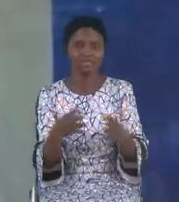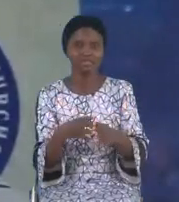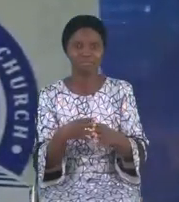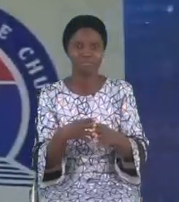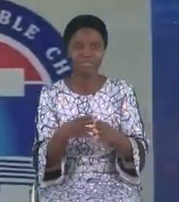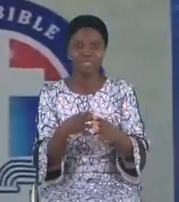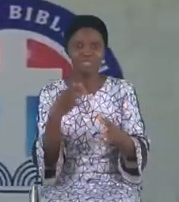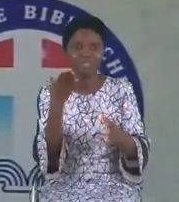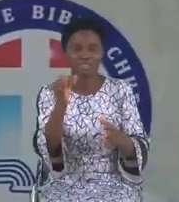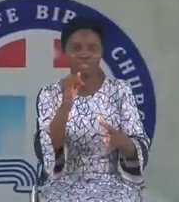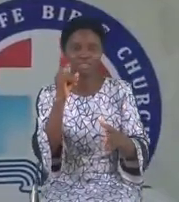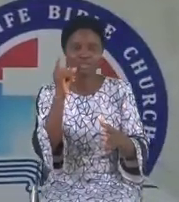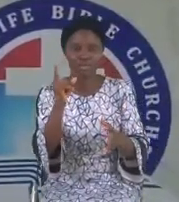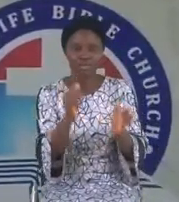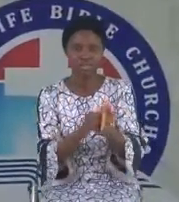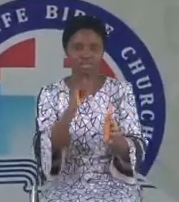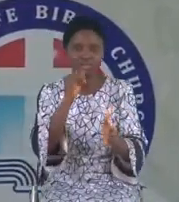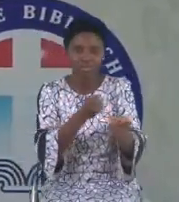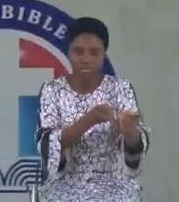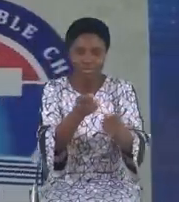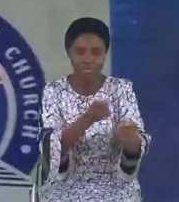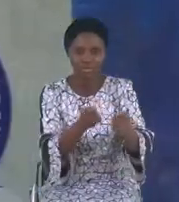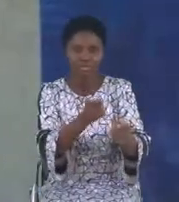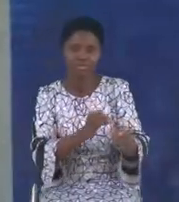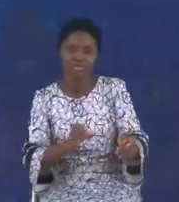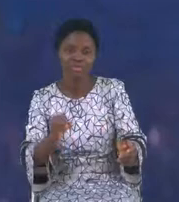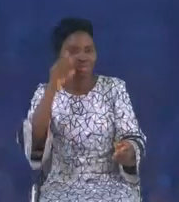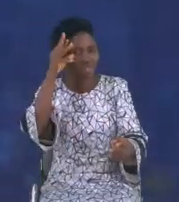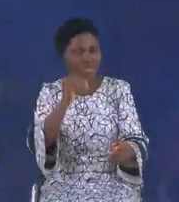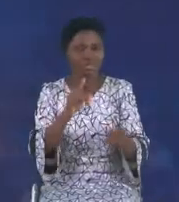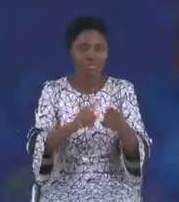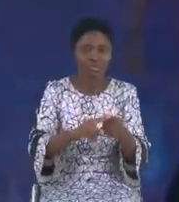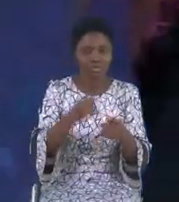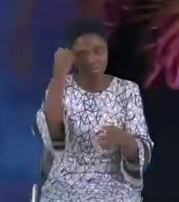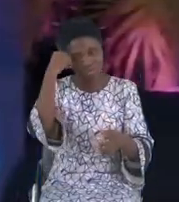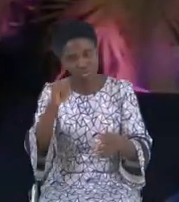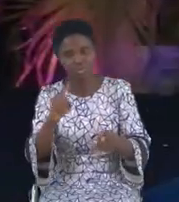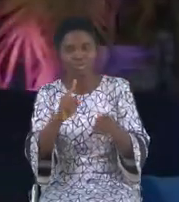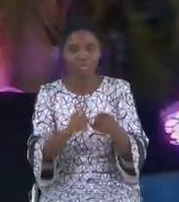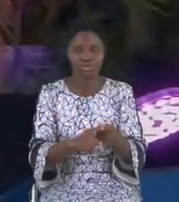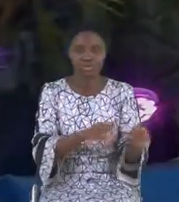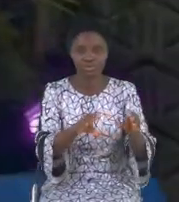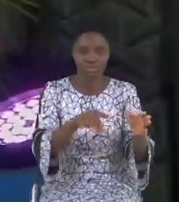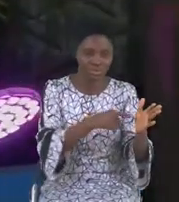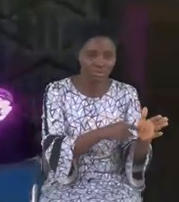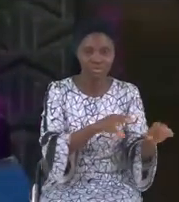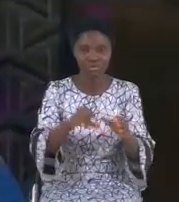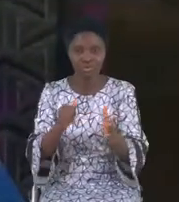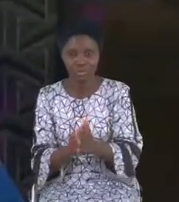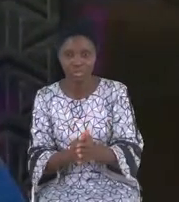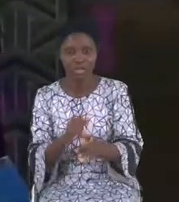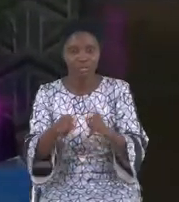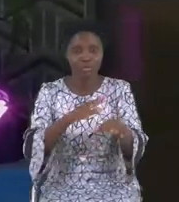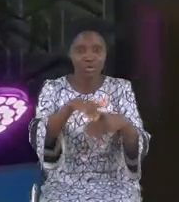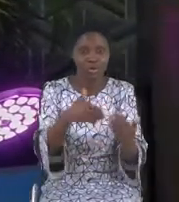evil controlling him to disobey control to rebuild another controlling to do this and that but all those many